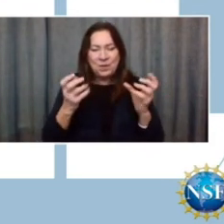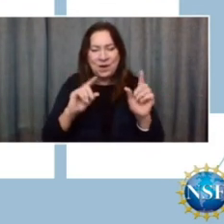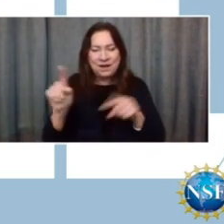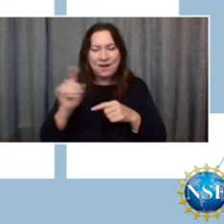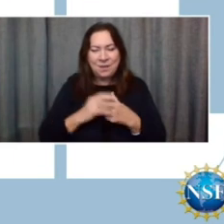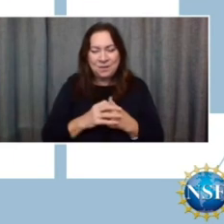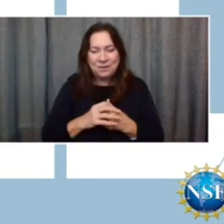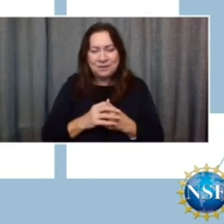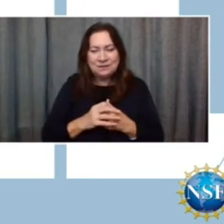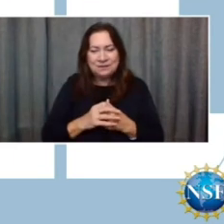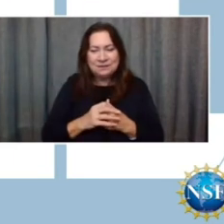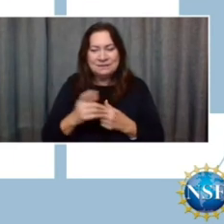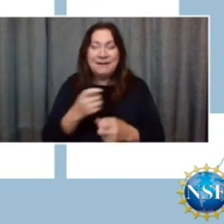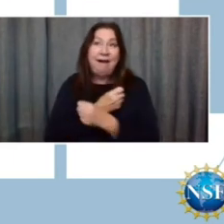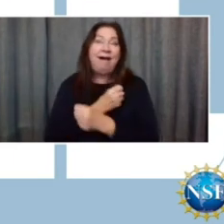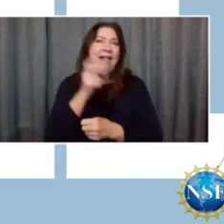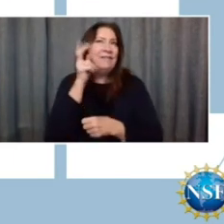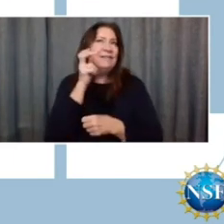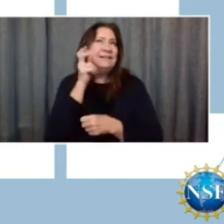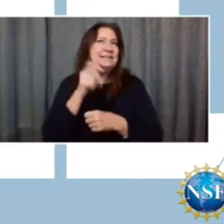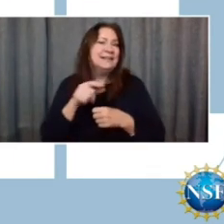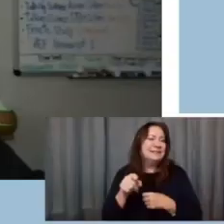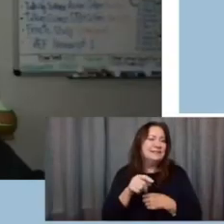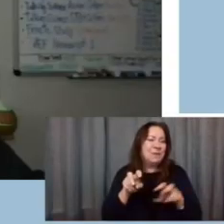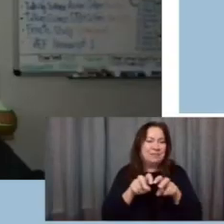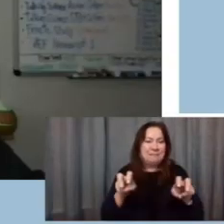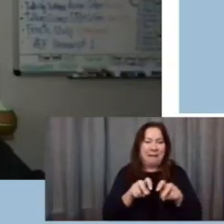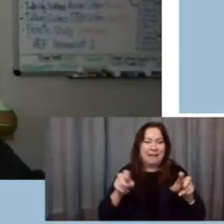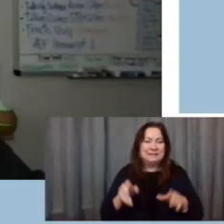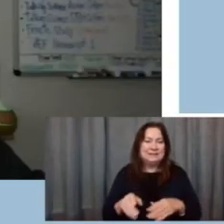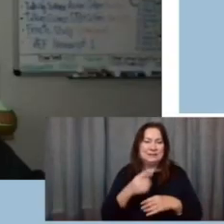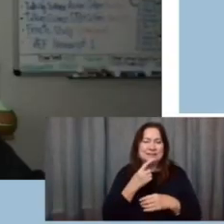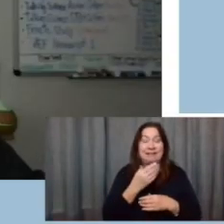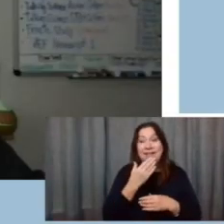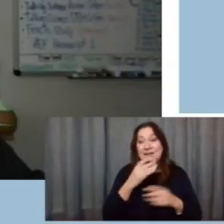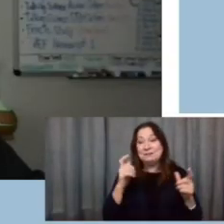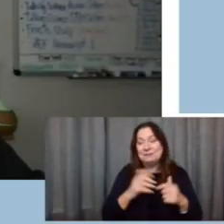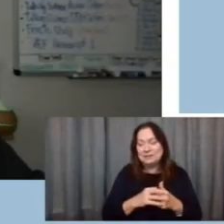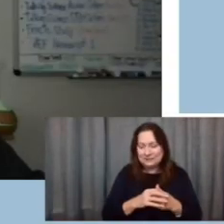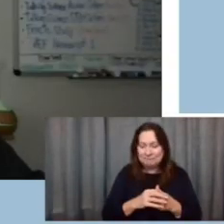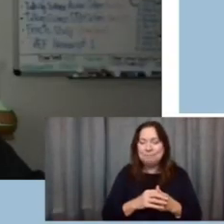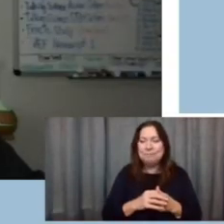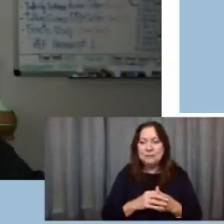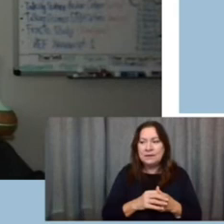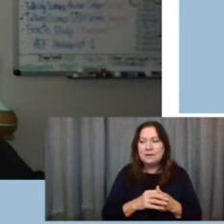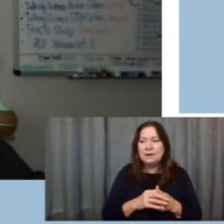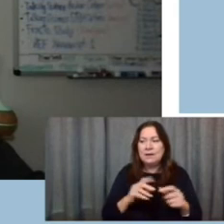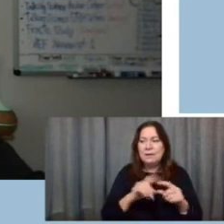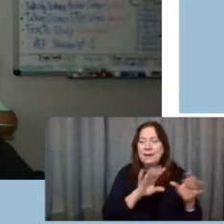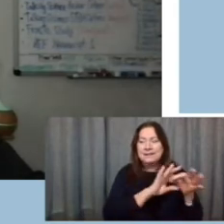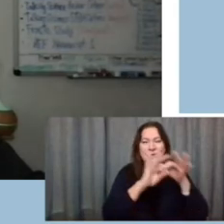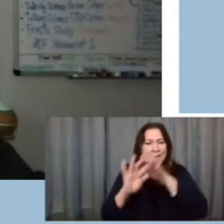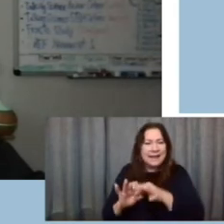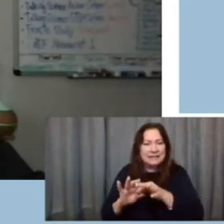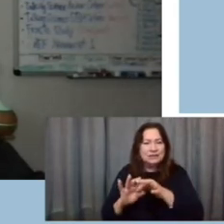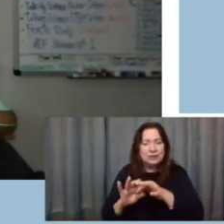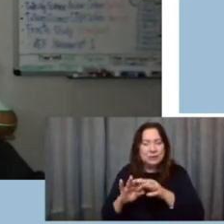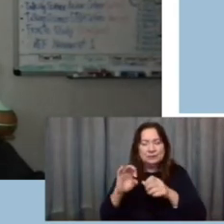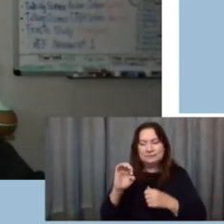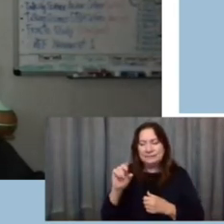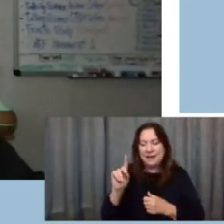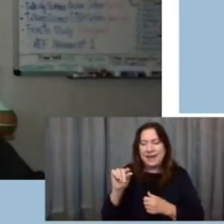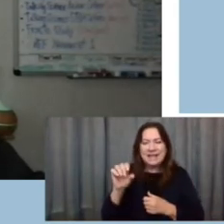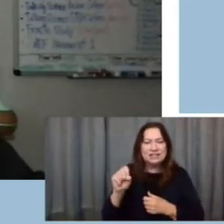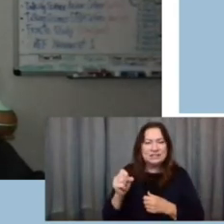I love listening to what the panelists are saying. Thank you so much, all. But so in terms of the edges, for me, I think